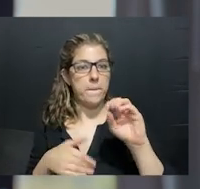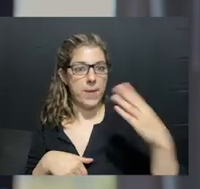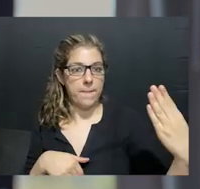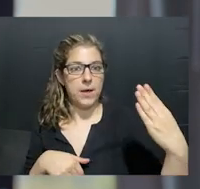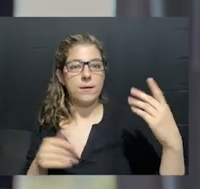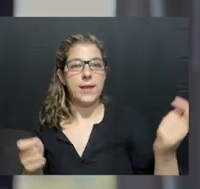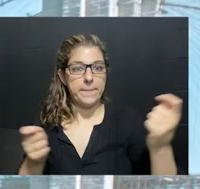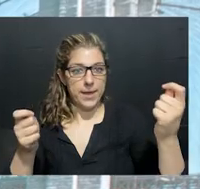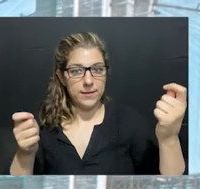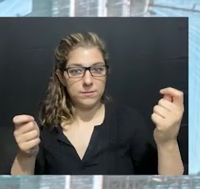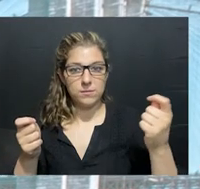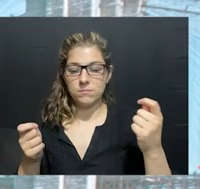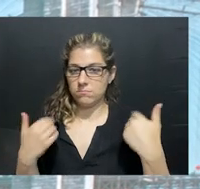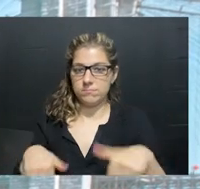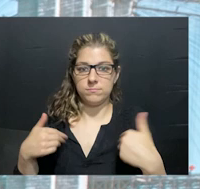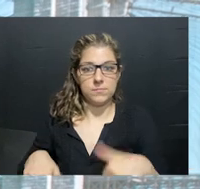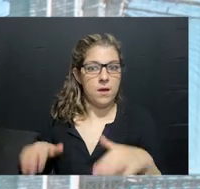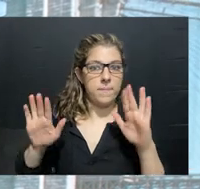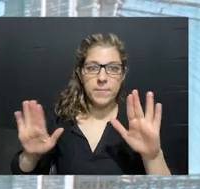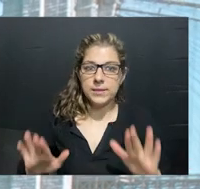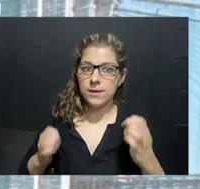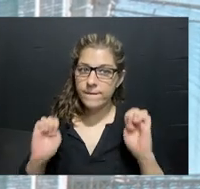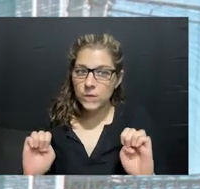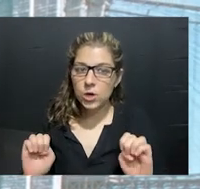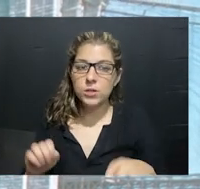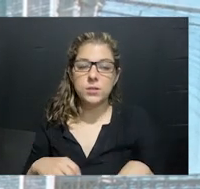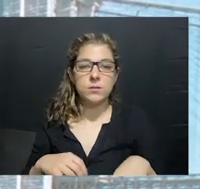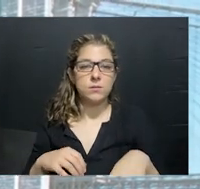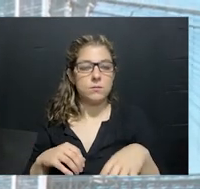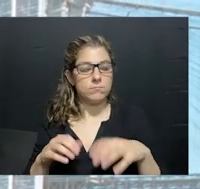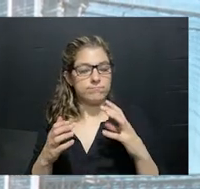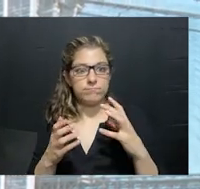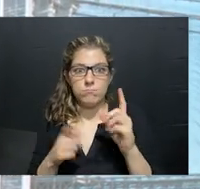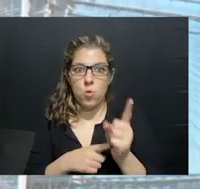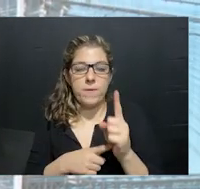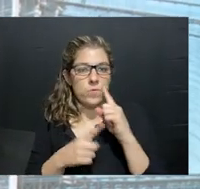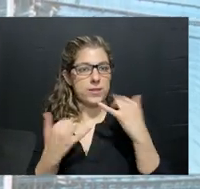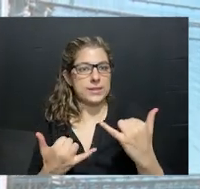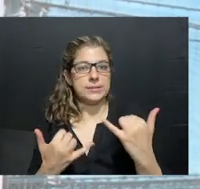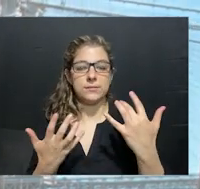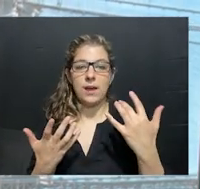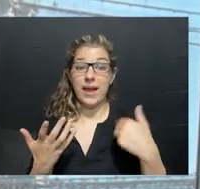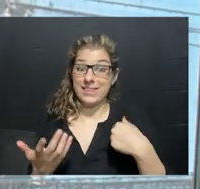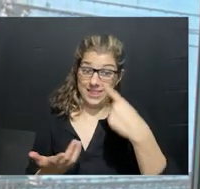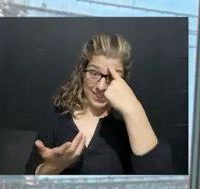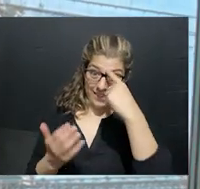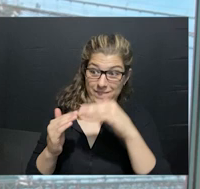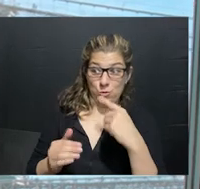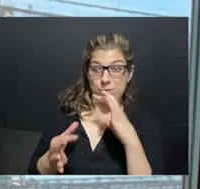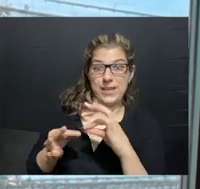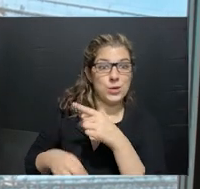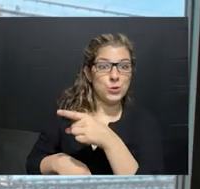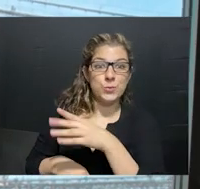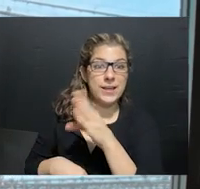Obama campaign. What an extraordinary effort, extraordinary moment for this country. I think it'd be fair to say